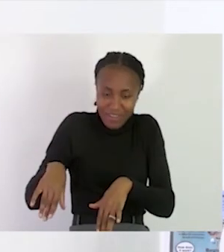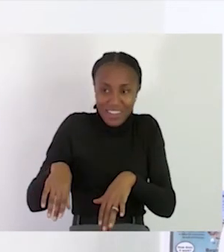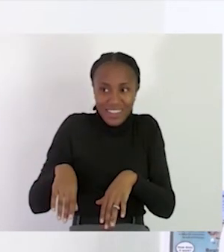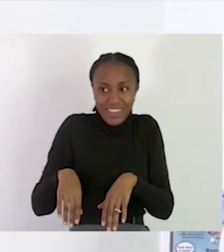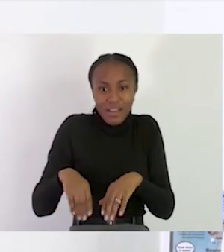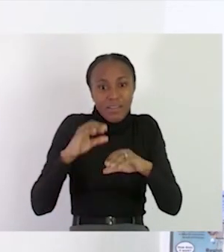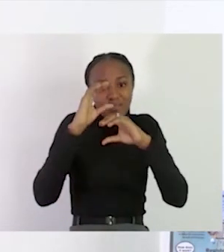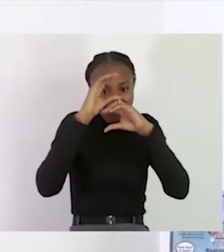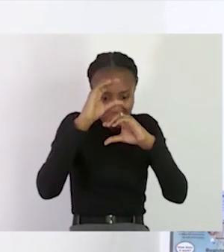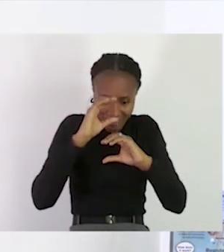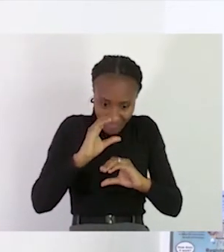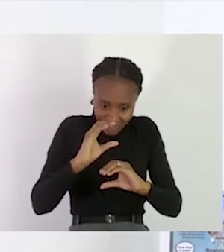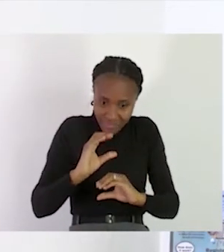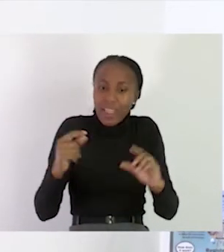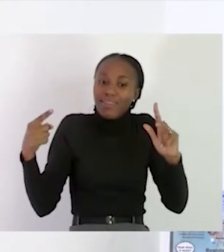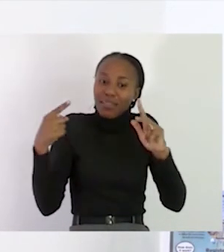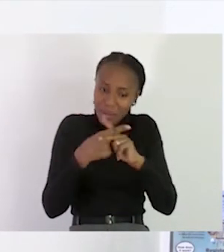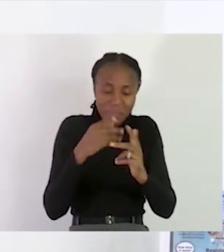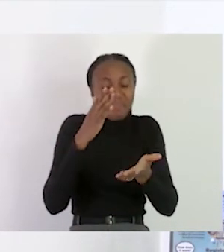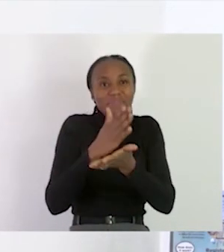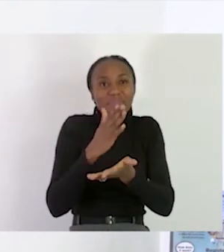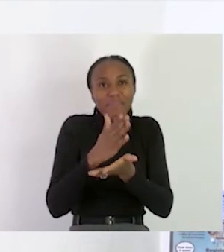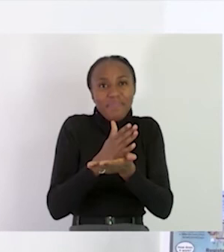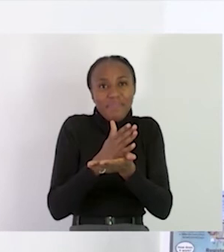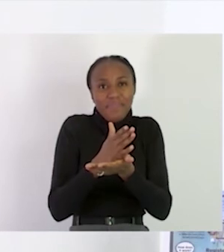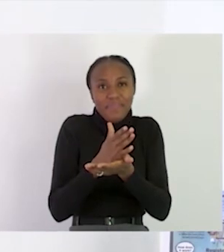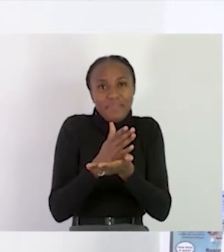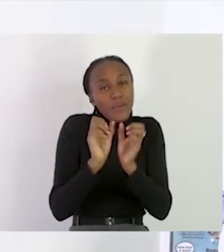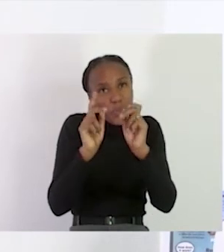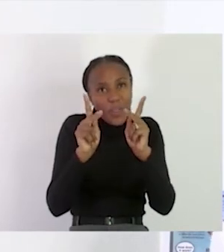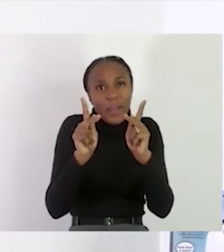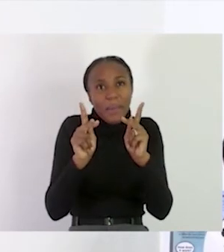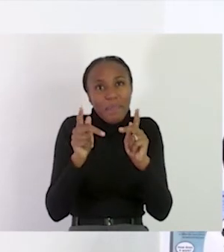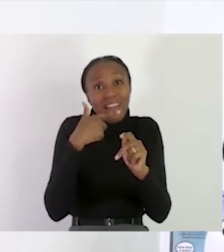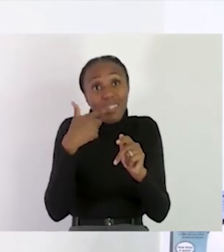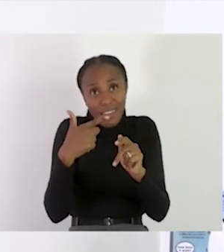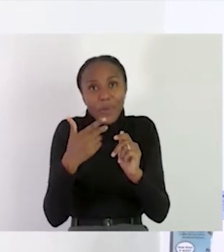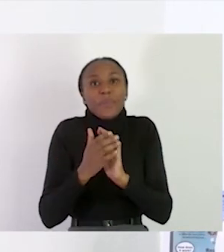of puberty. They will disappear. Okay, thank you.